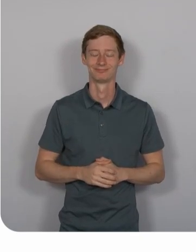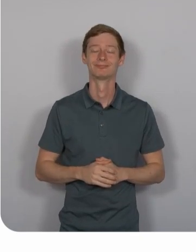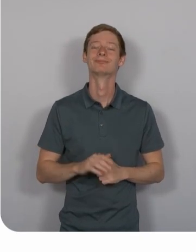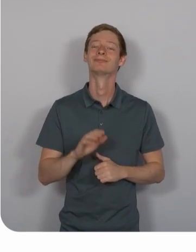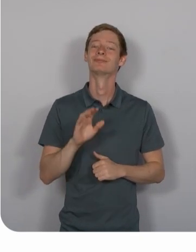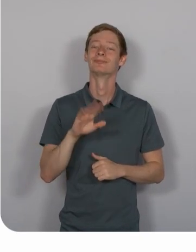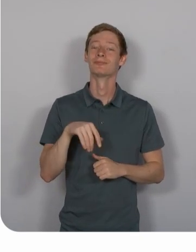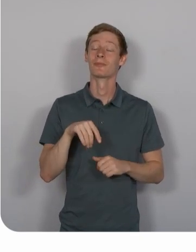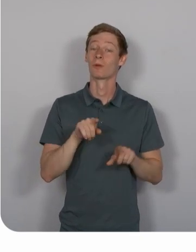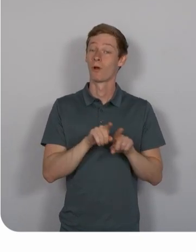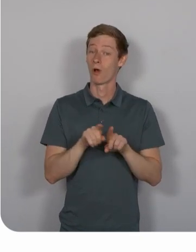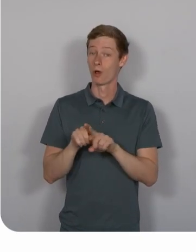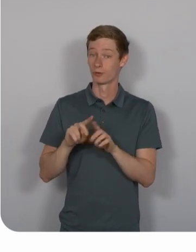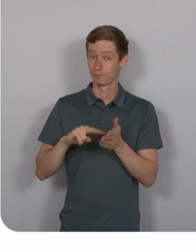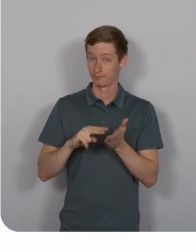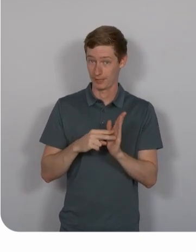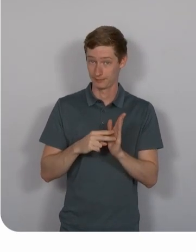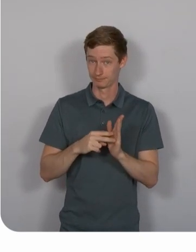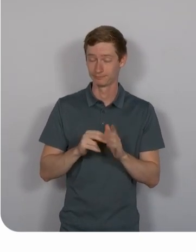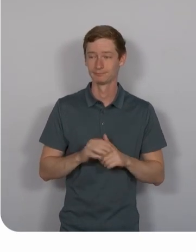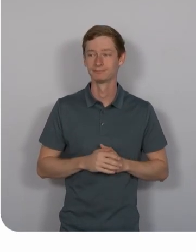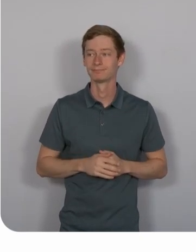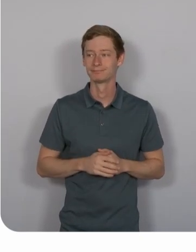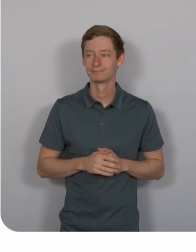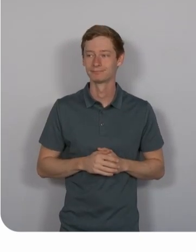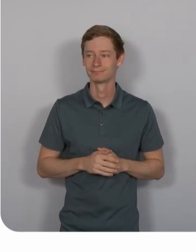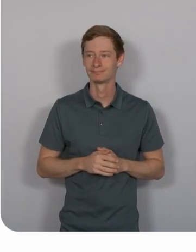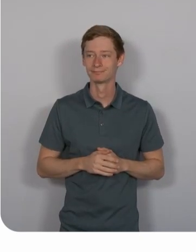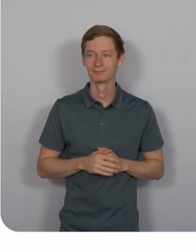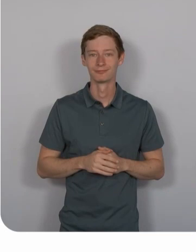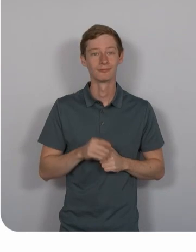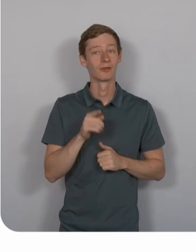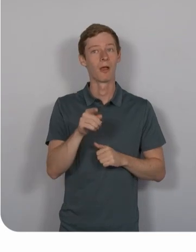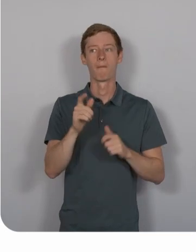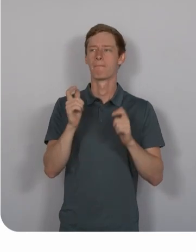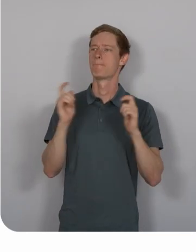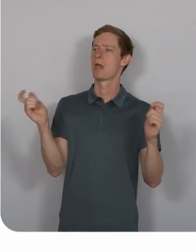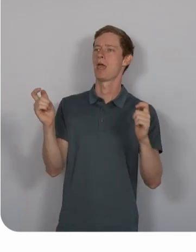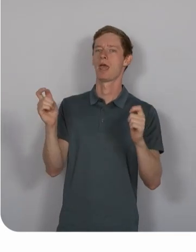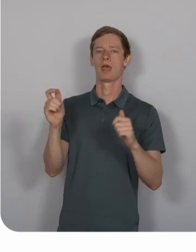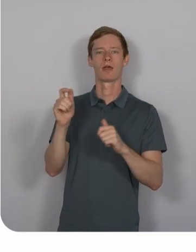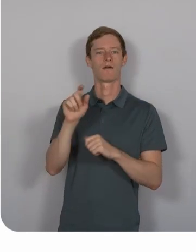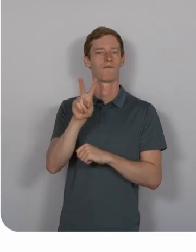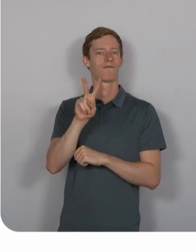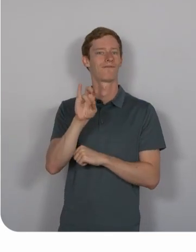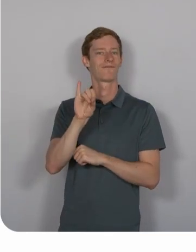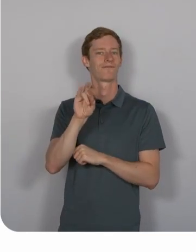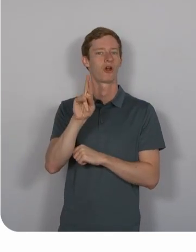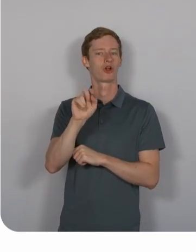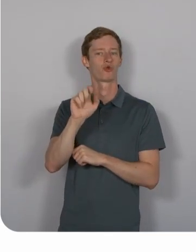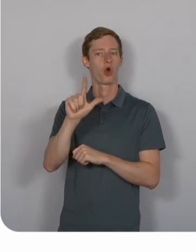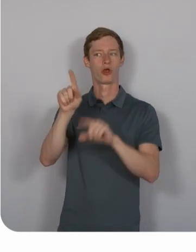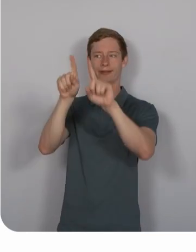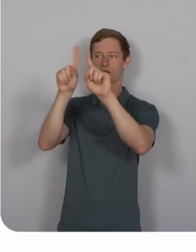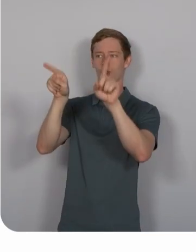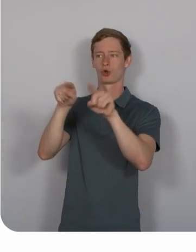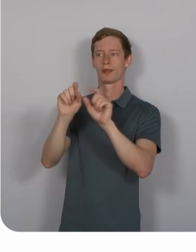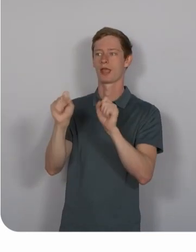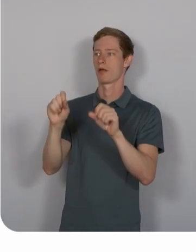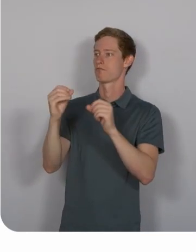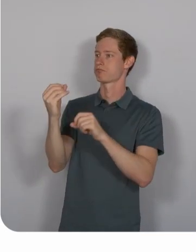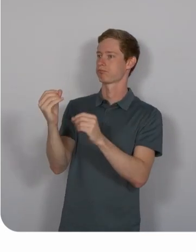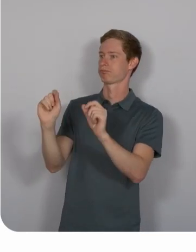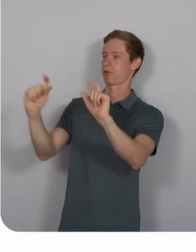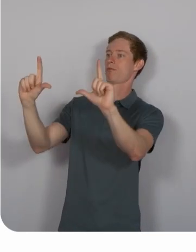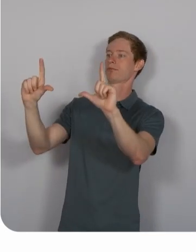Now, this also means that you're going to be able to take a big virtual screen and just drop it wherever you are, and it'll show up